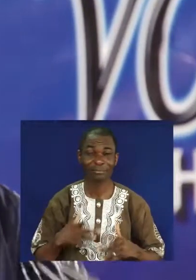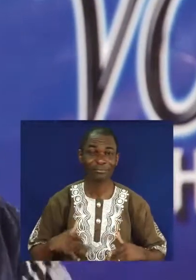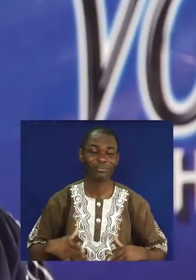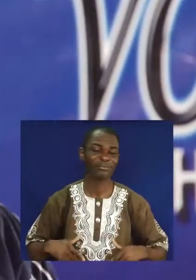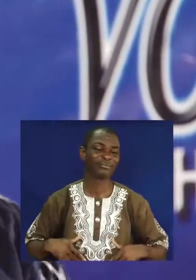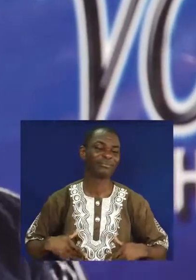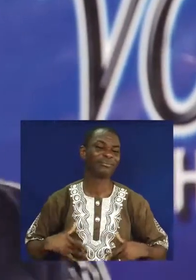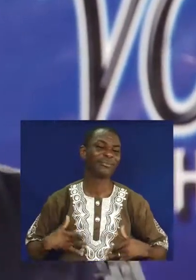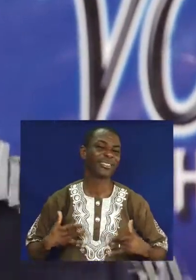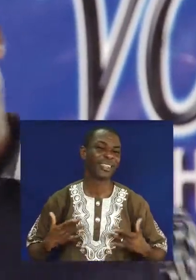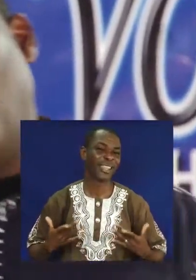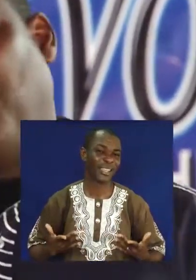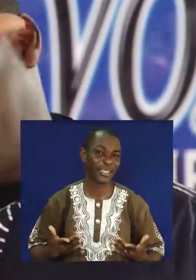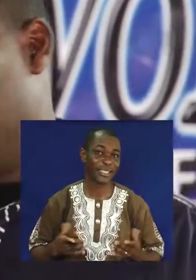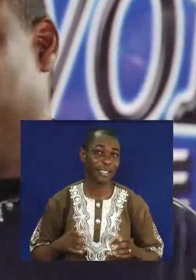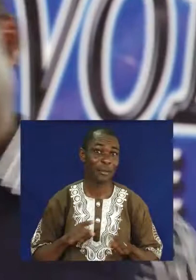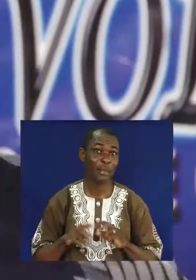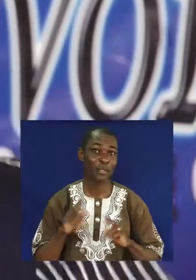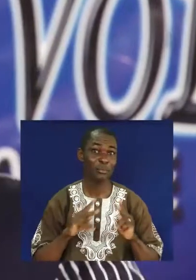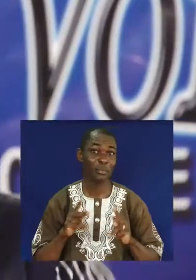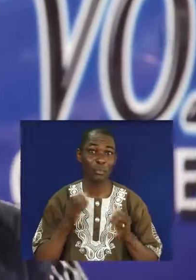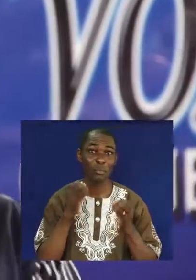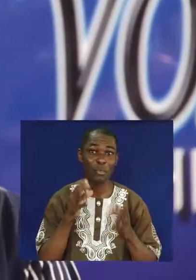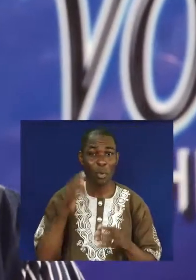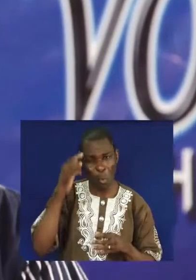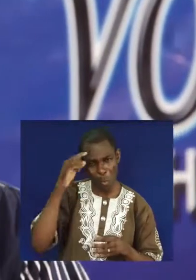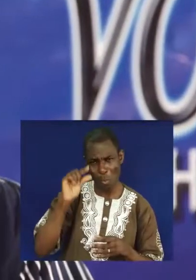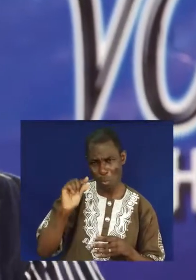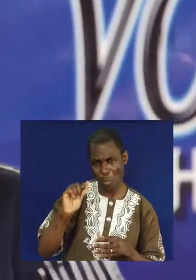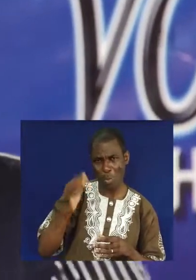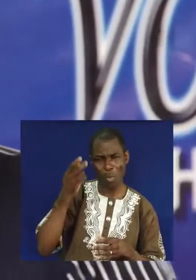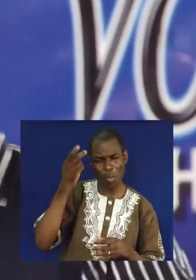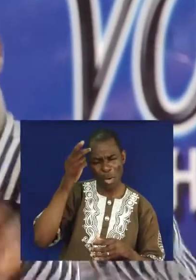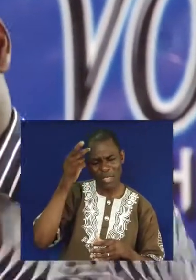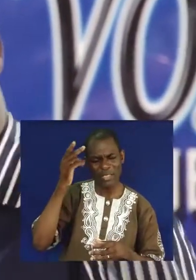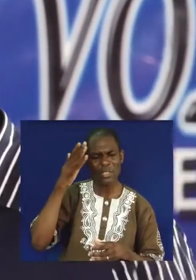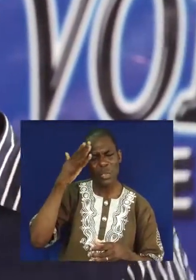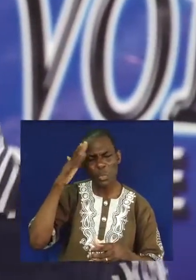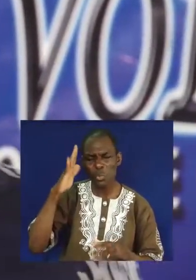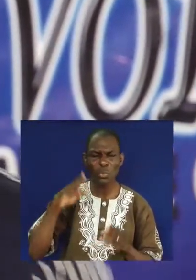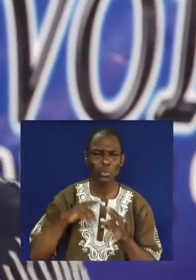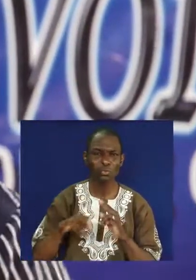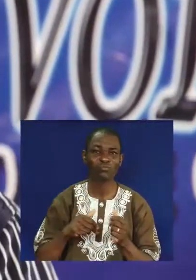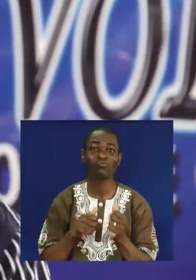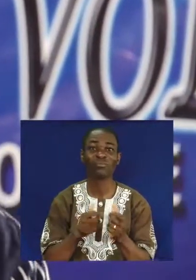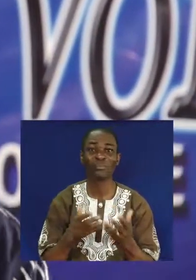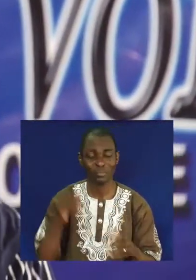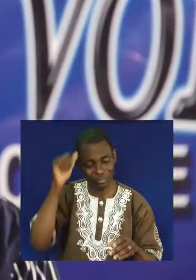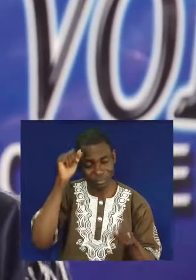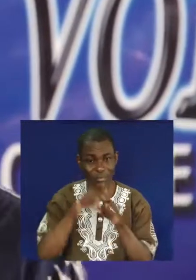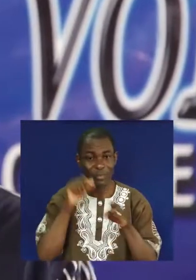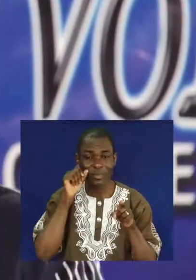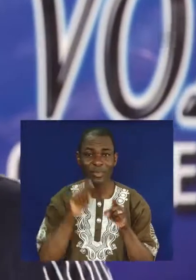mudem nipa ba ko pe word ne sa bo mesikam sari amika ina man no ani asan ko